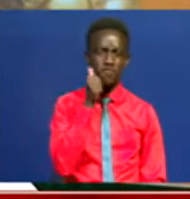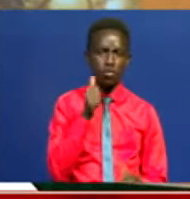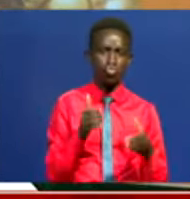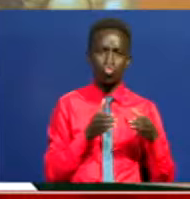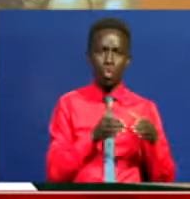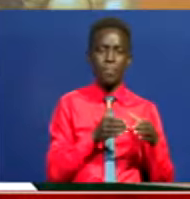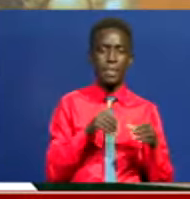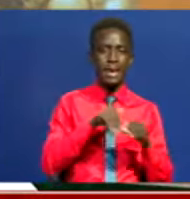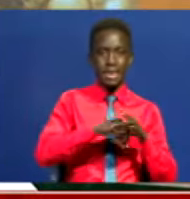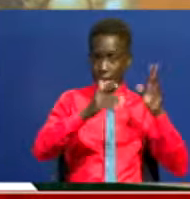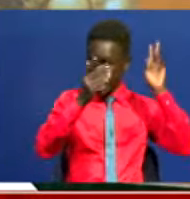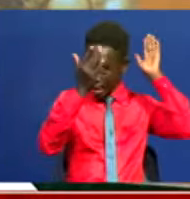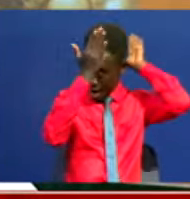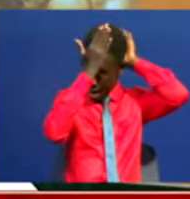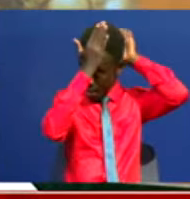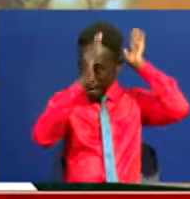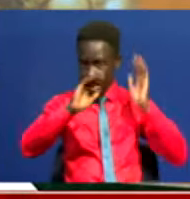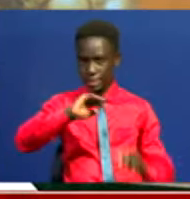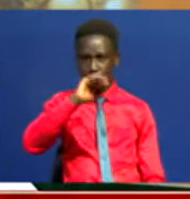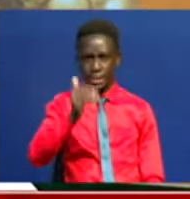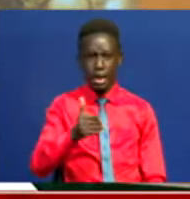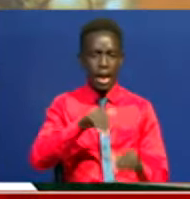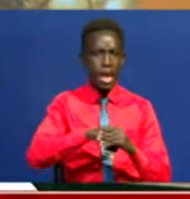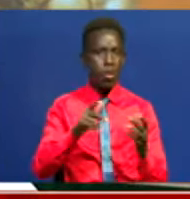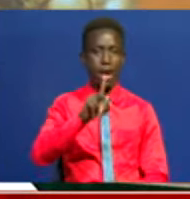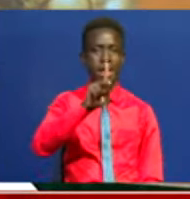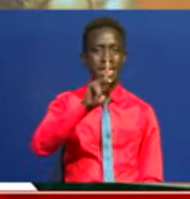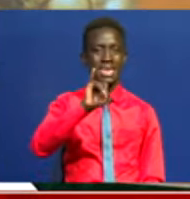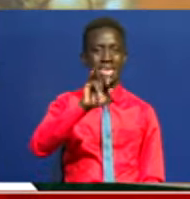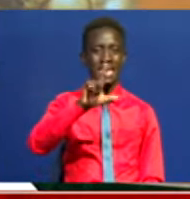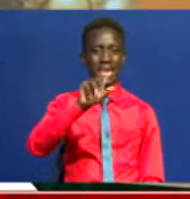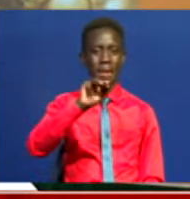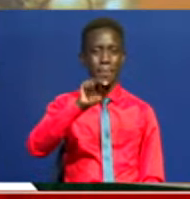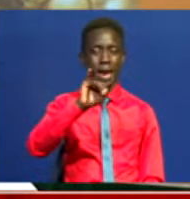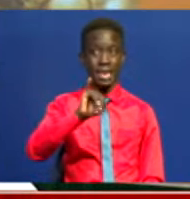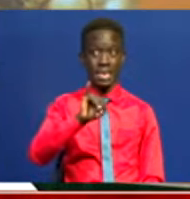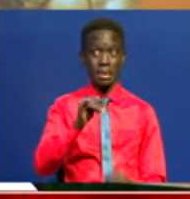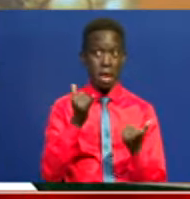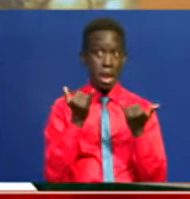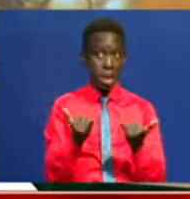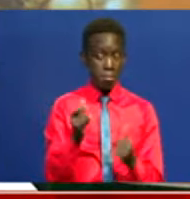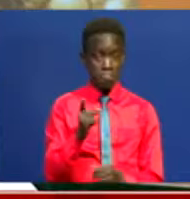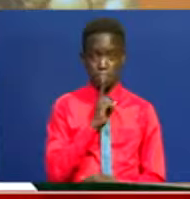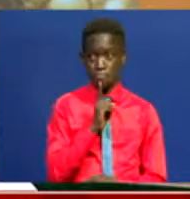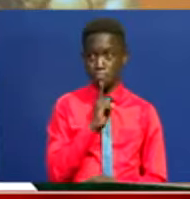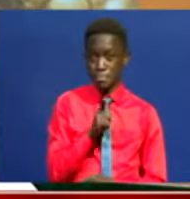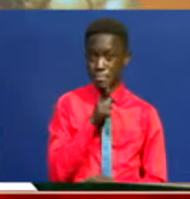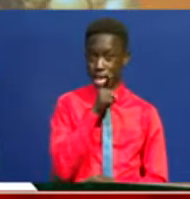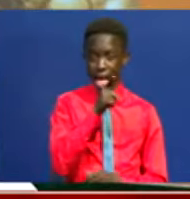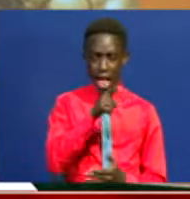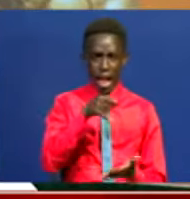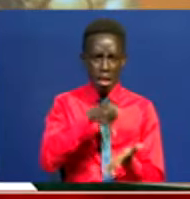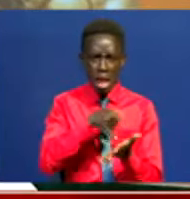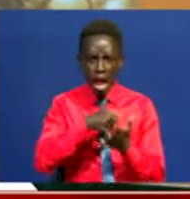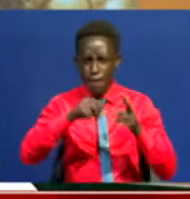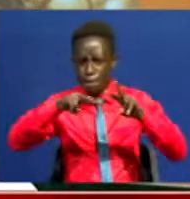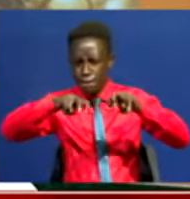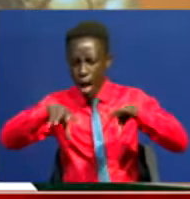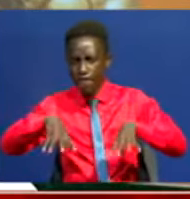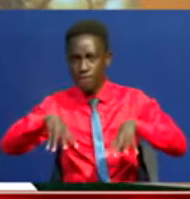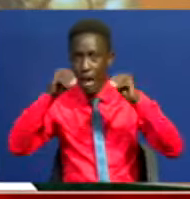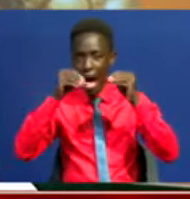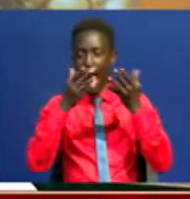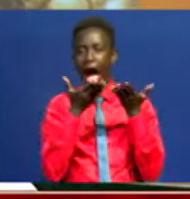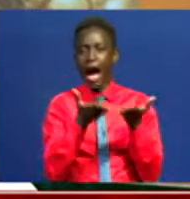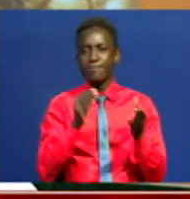estate. According to the anti-graft watchdog, the illicit collusion involved corrupt land officials, and as